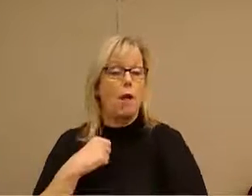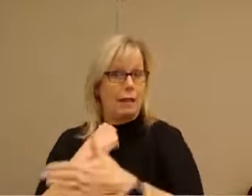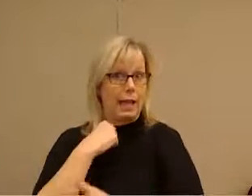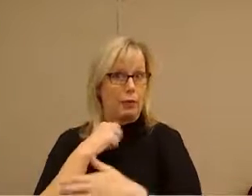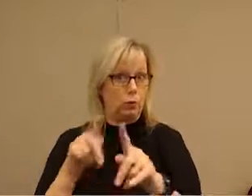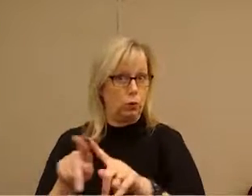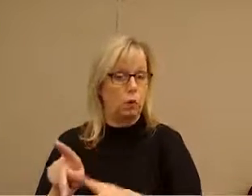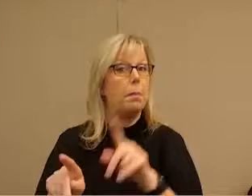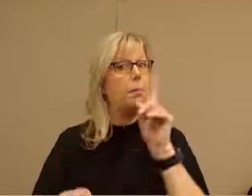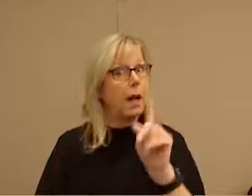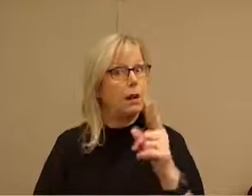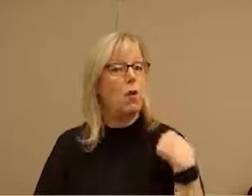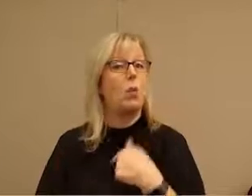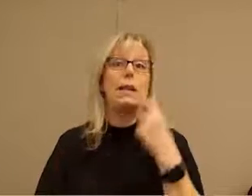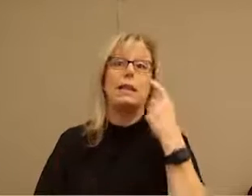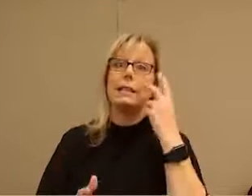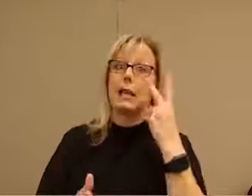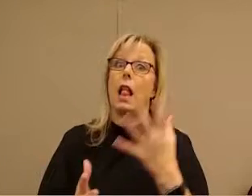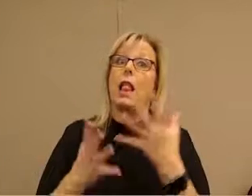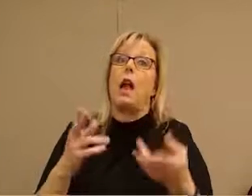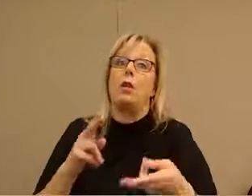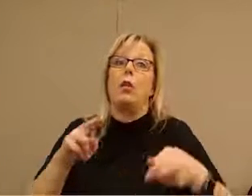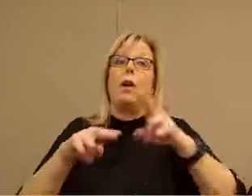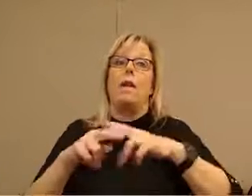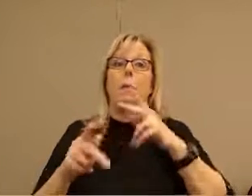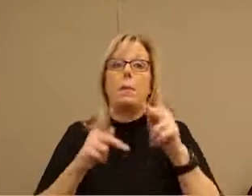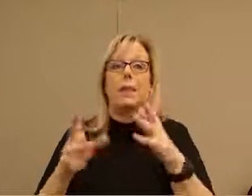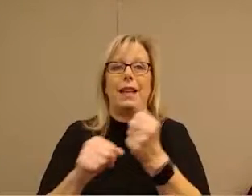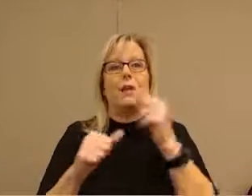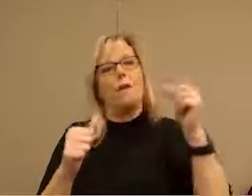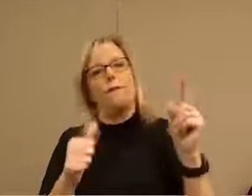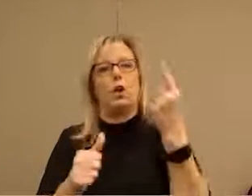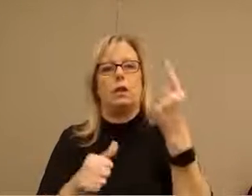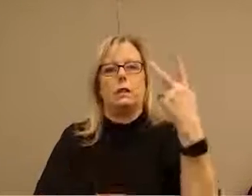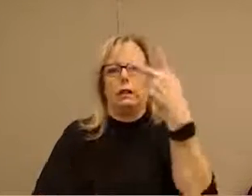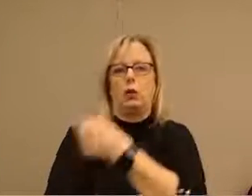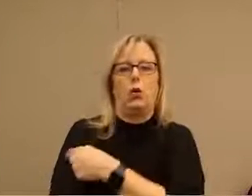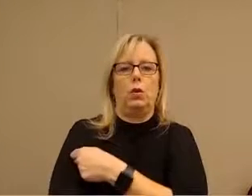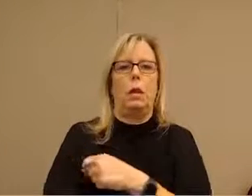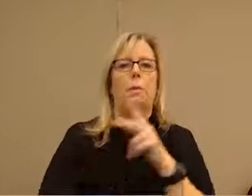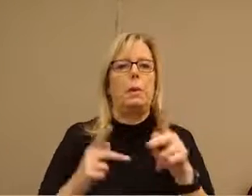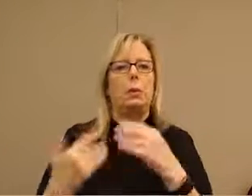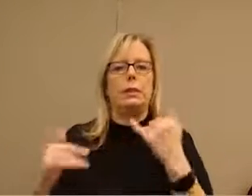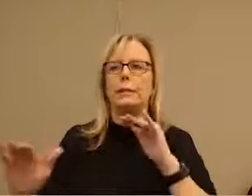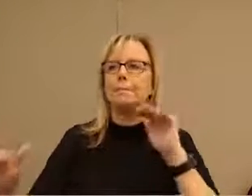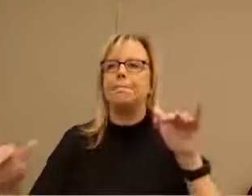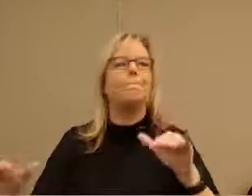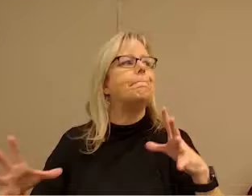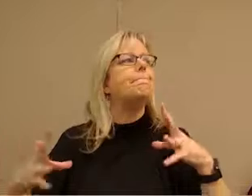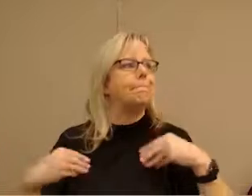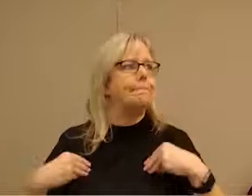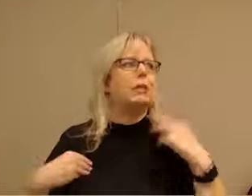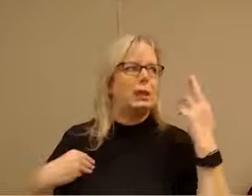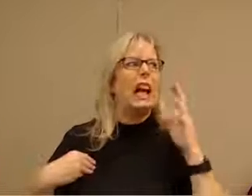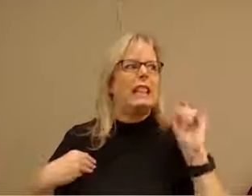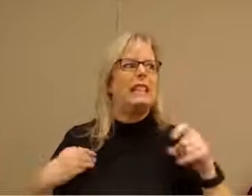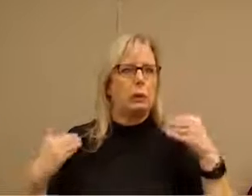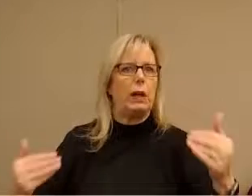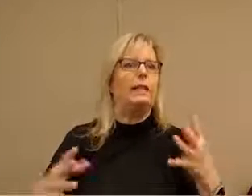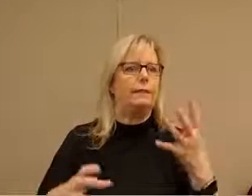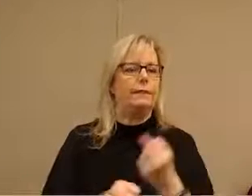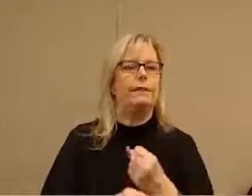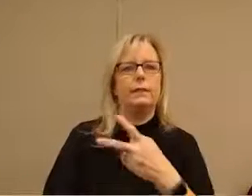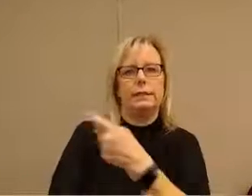well. However, we also see a good number of first doses that people are still getting the word, and they are coming out to become vaccinated. And